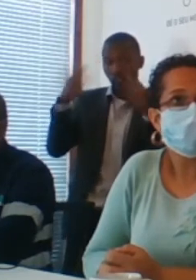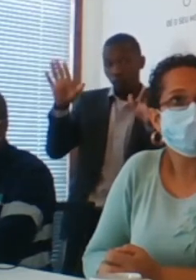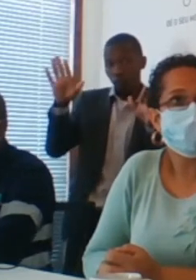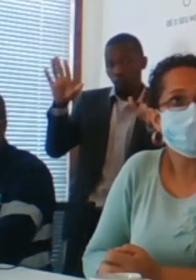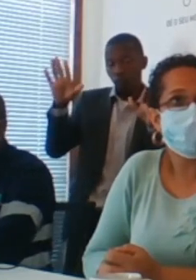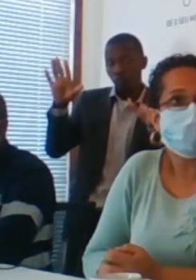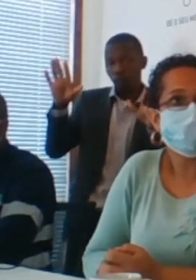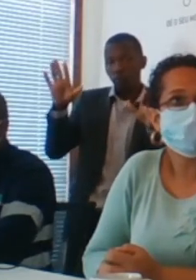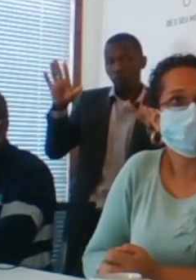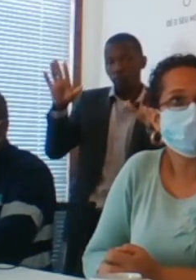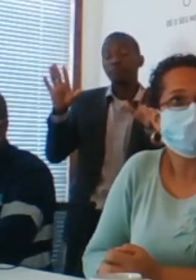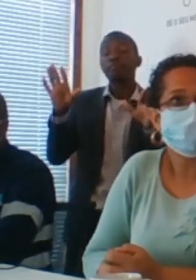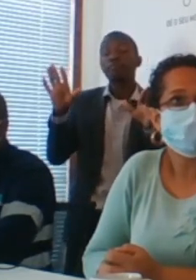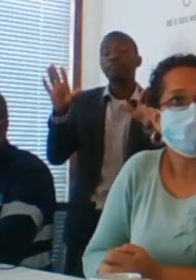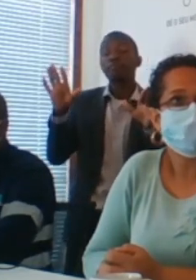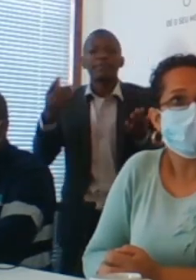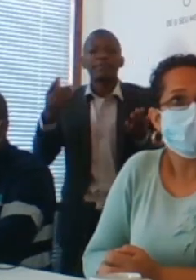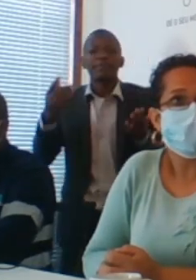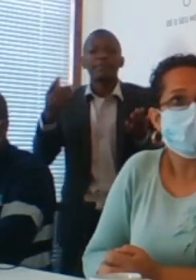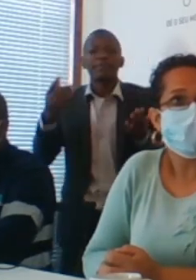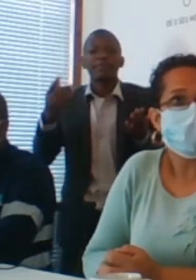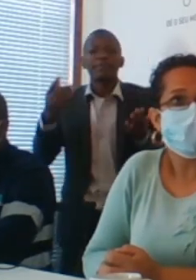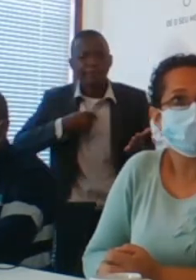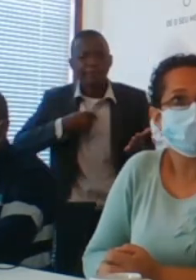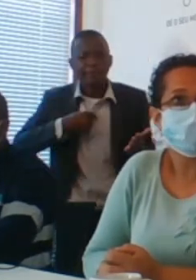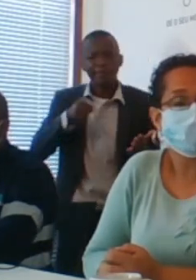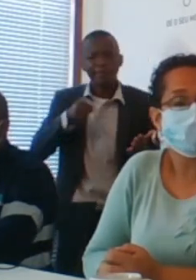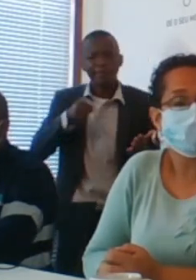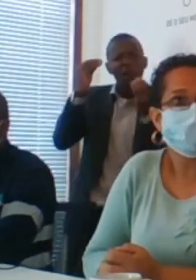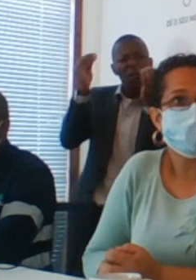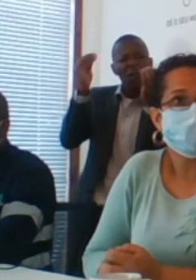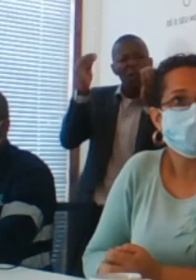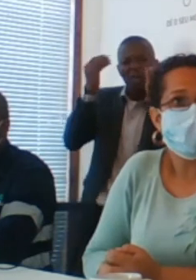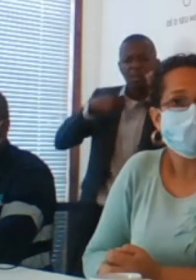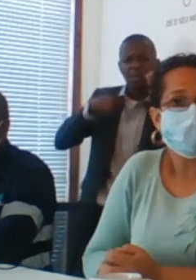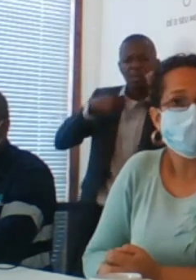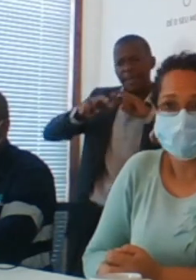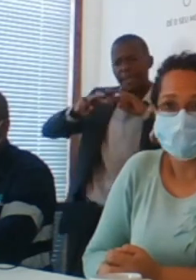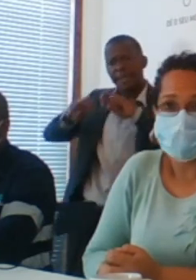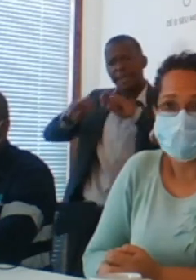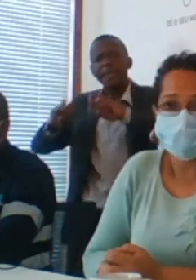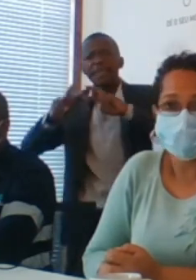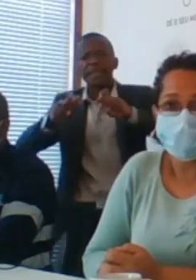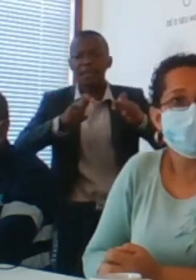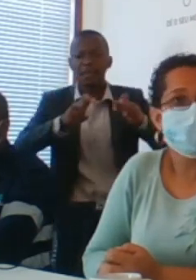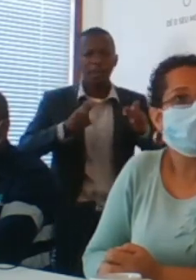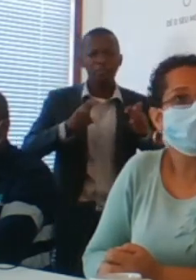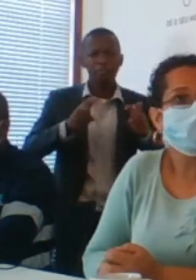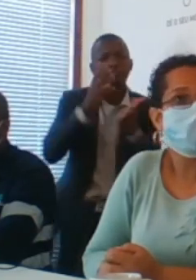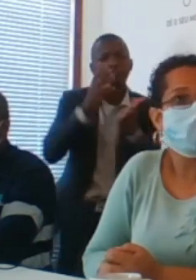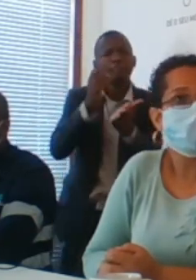So I had to take this course as something that would facilitate me in my